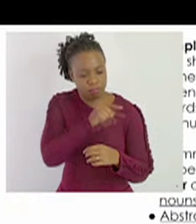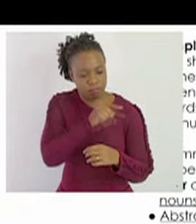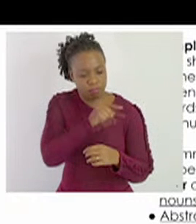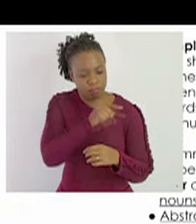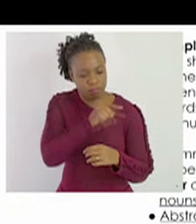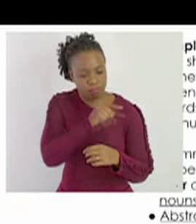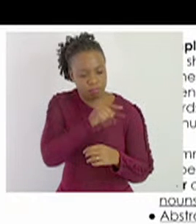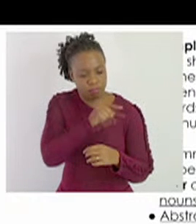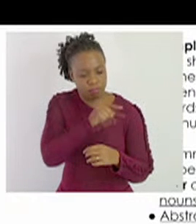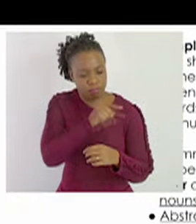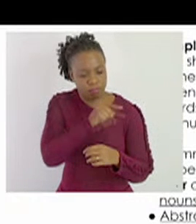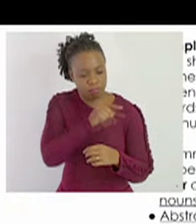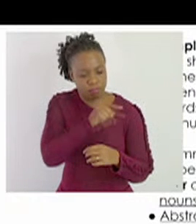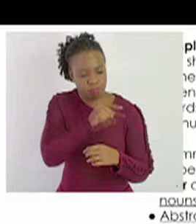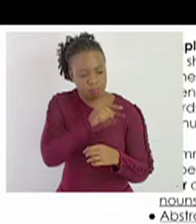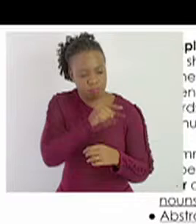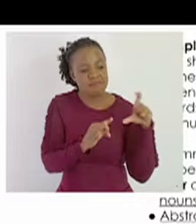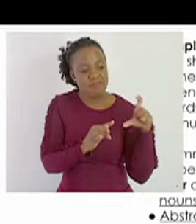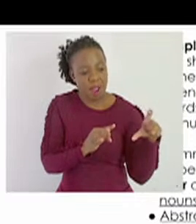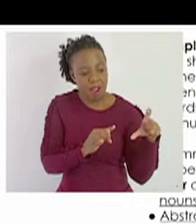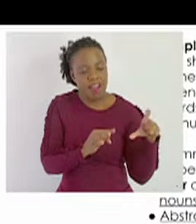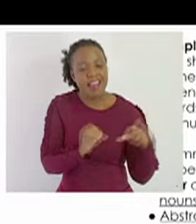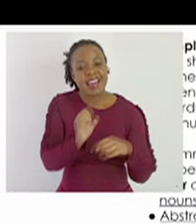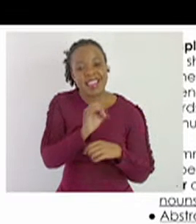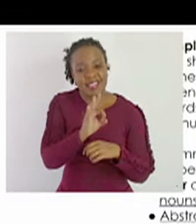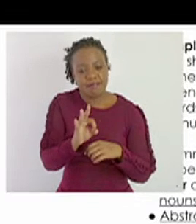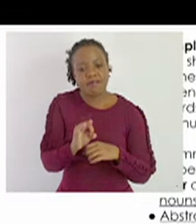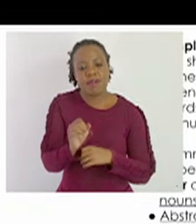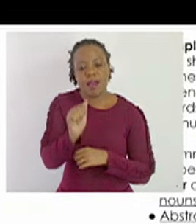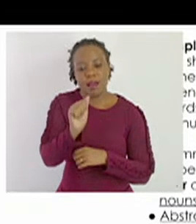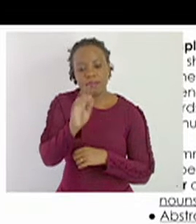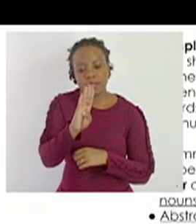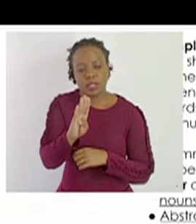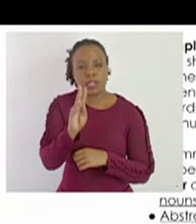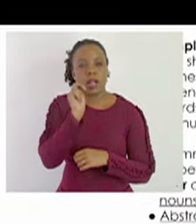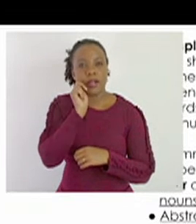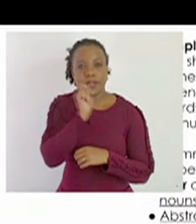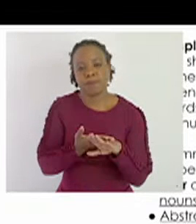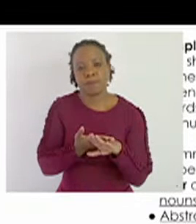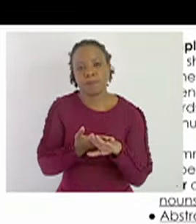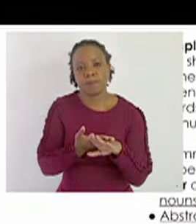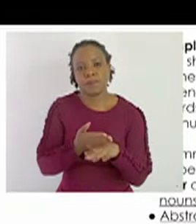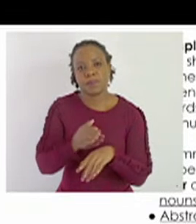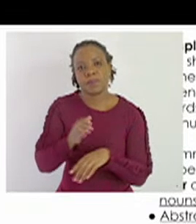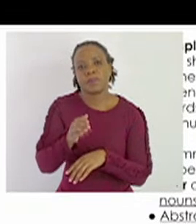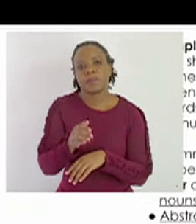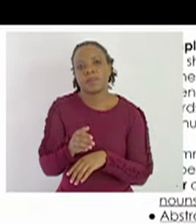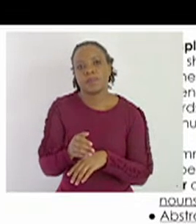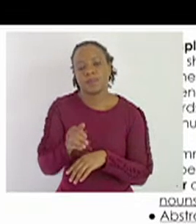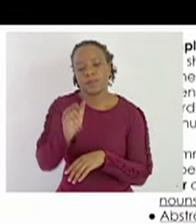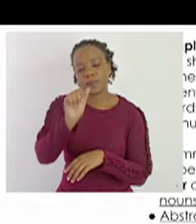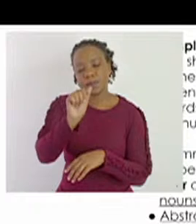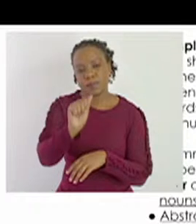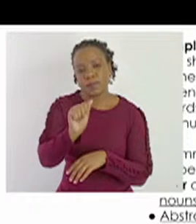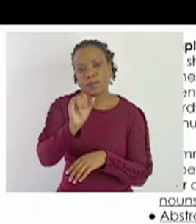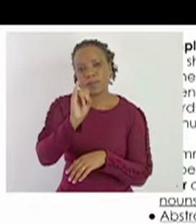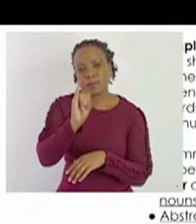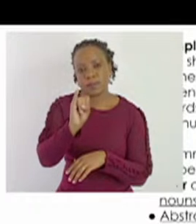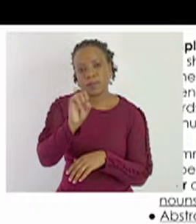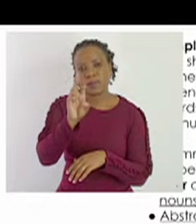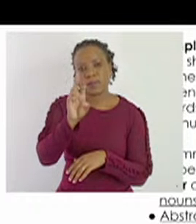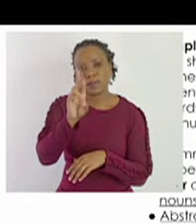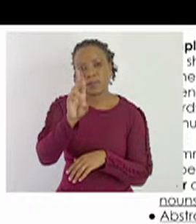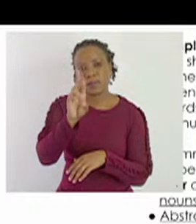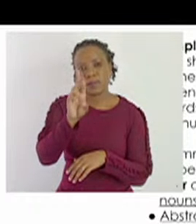noun starts a sentence, that's when we can put. The example is a.